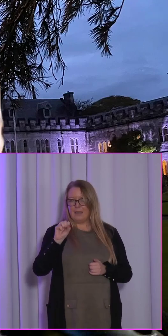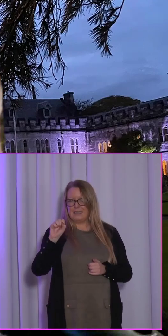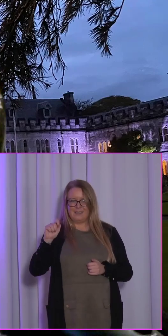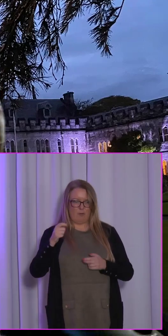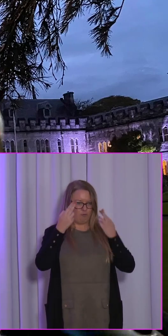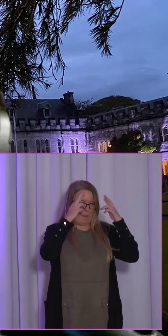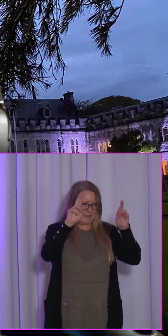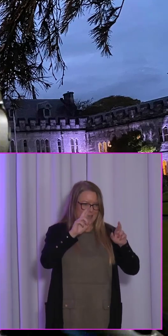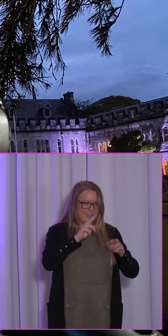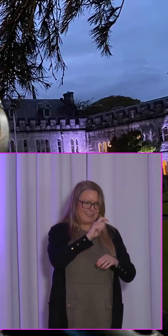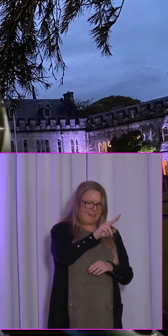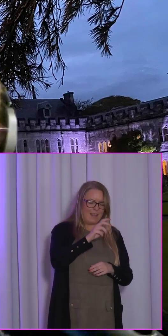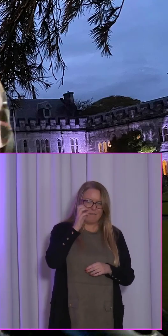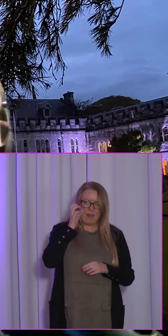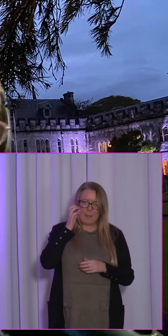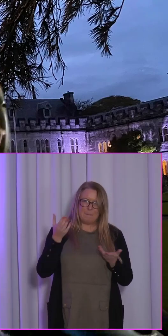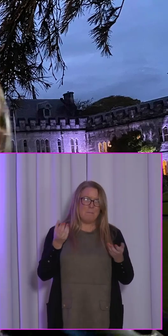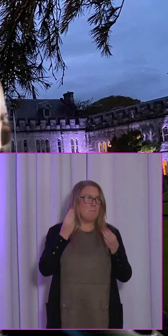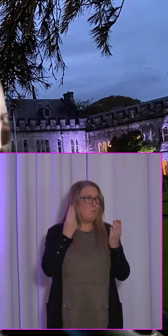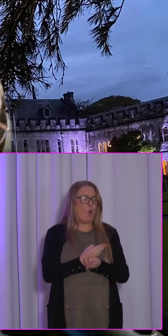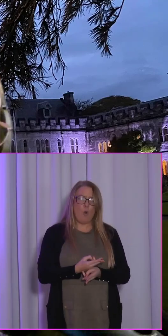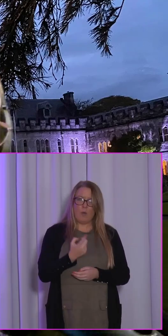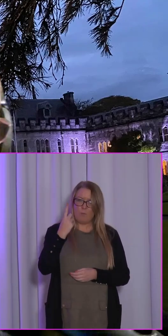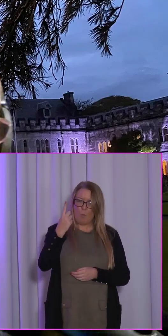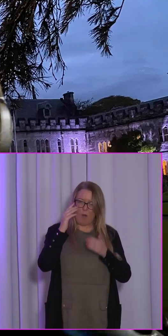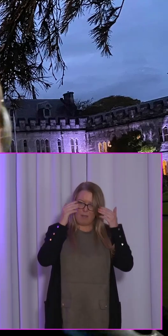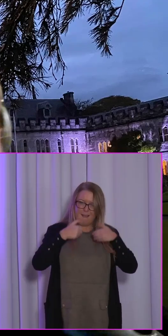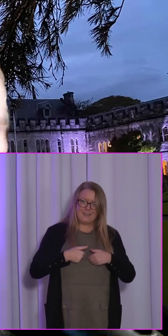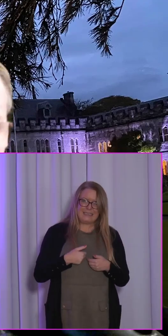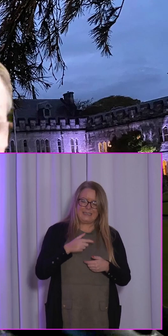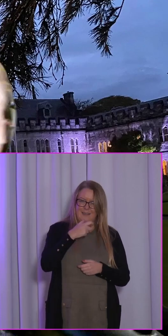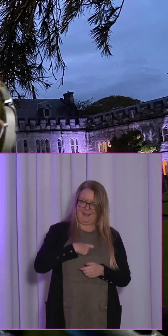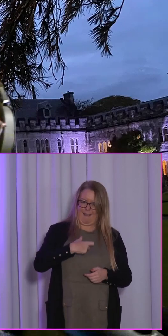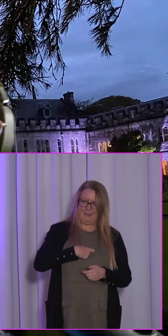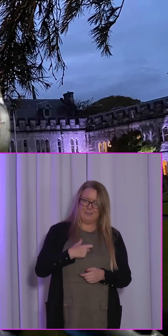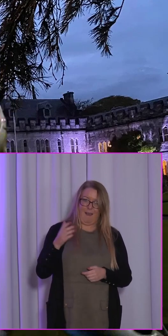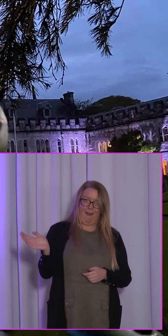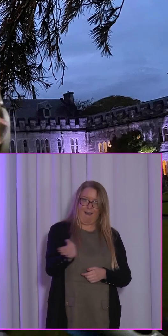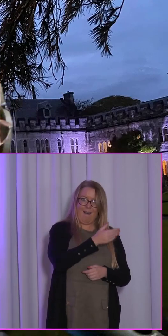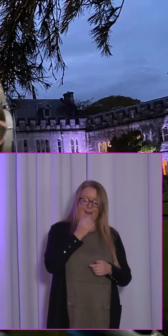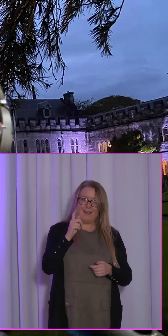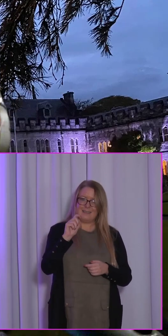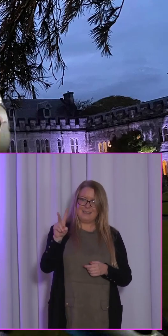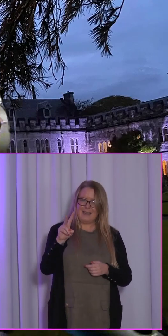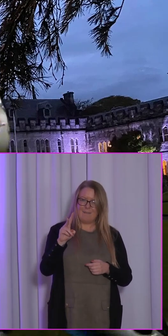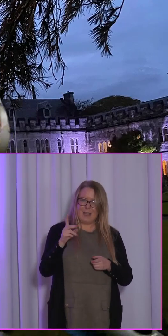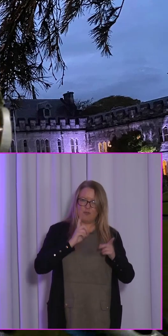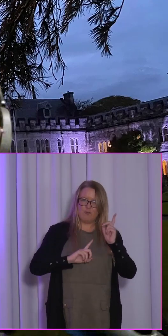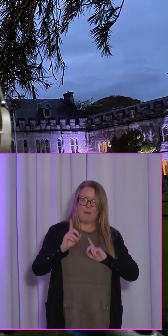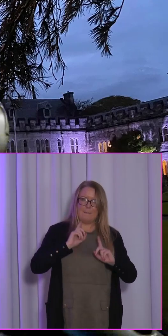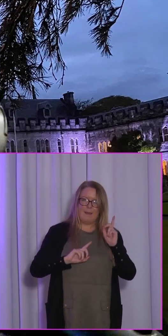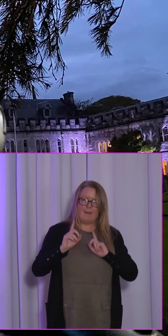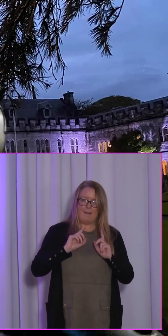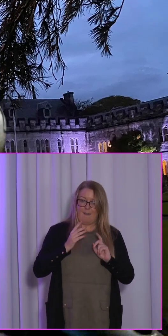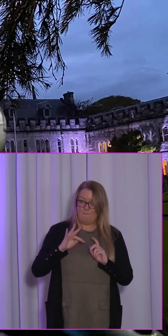film is very, very poor. For example, we had one autistic character in all of television drama since the birth of